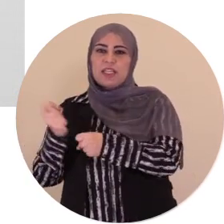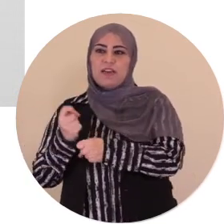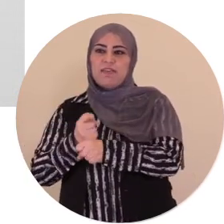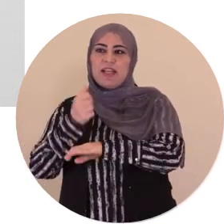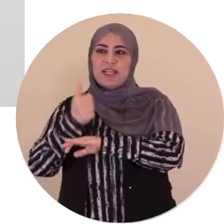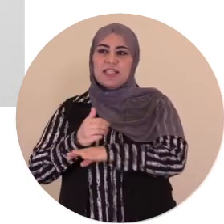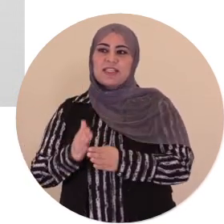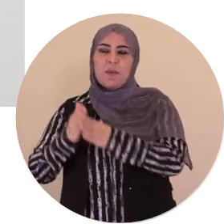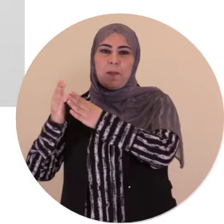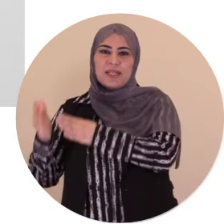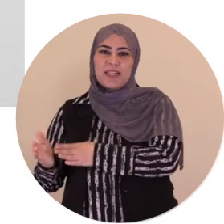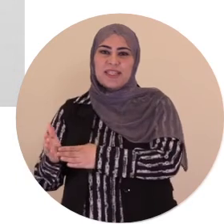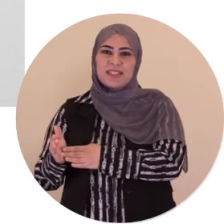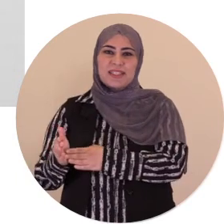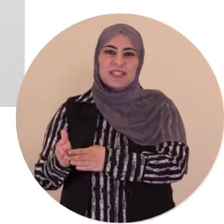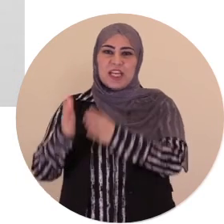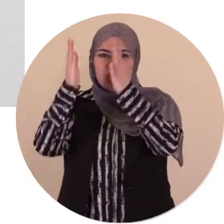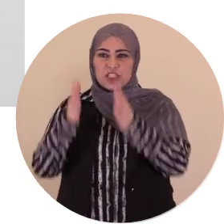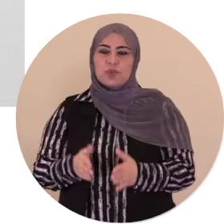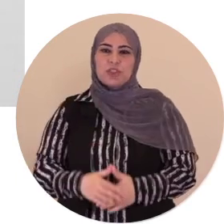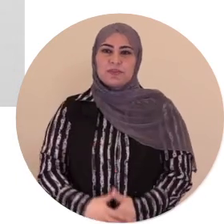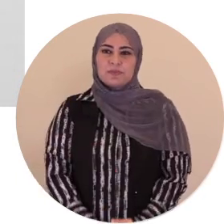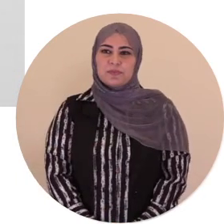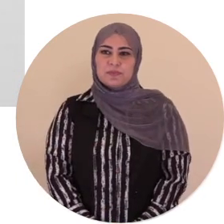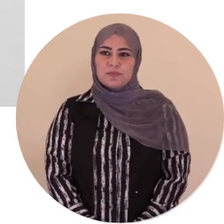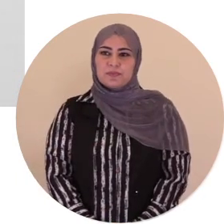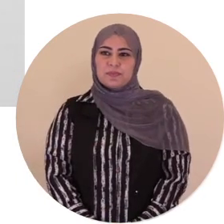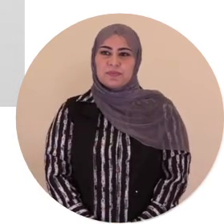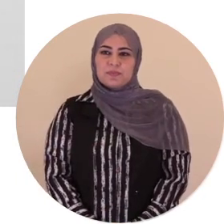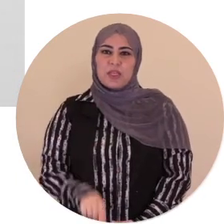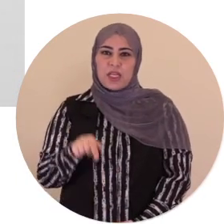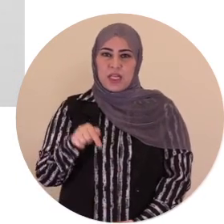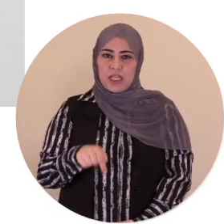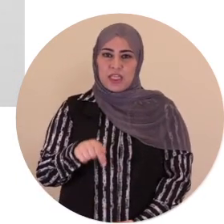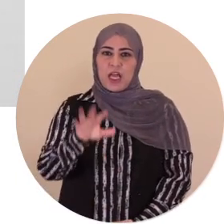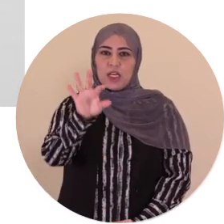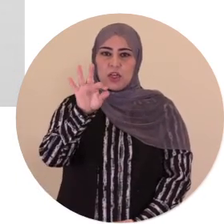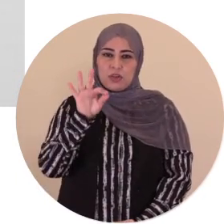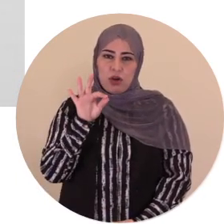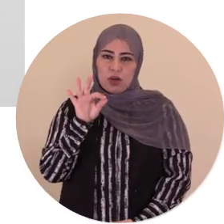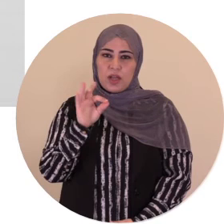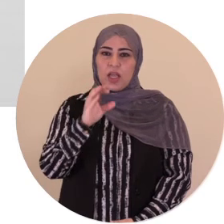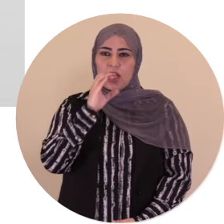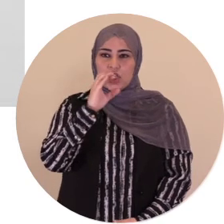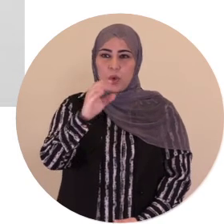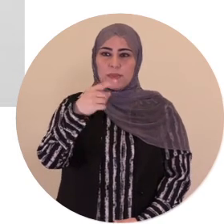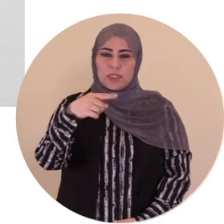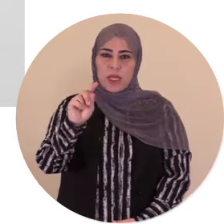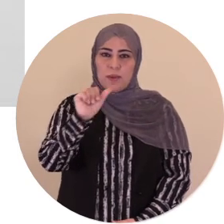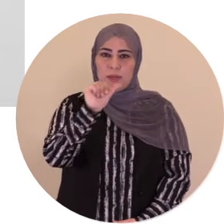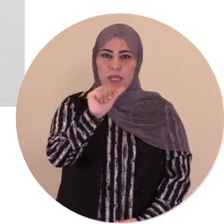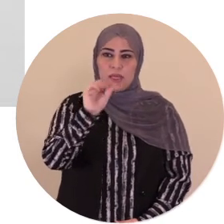and change it into plural or singular. Try to do this exercise by yourself and then check your